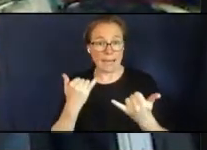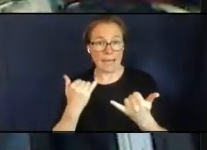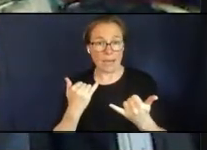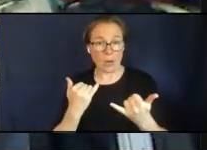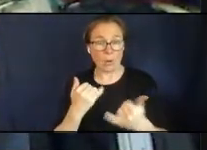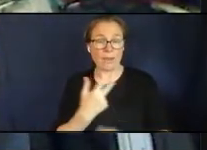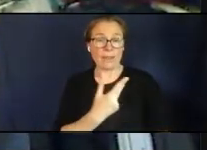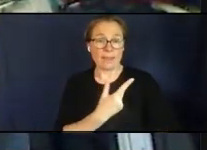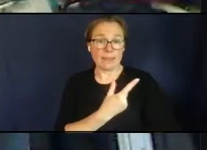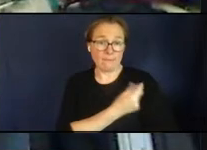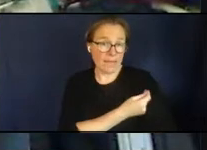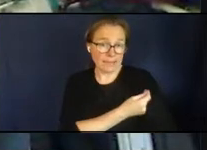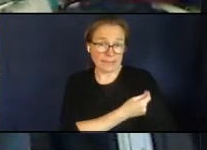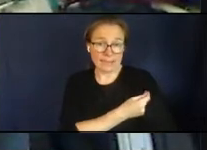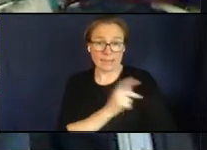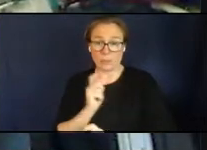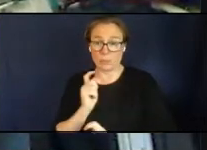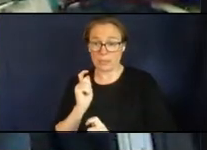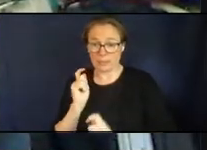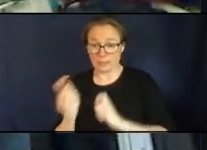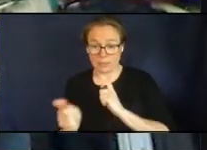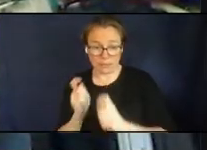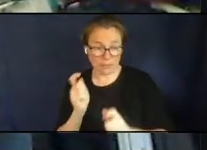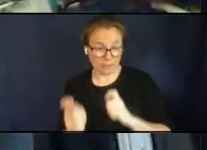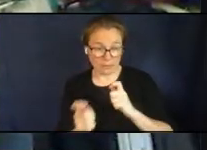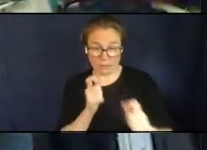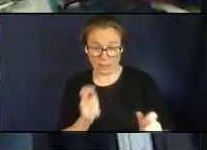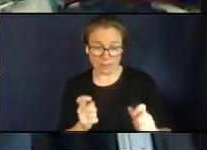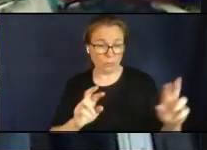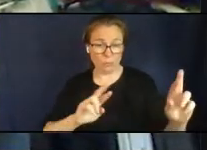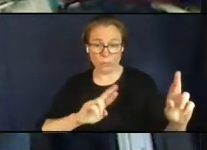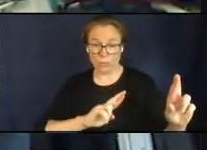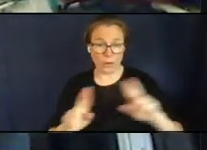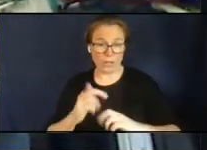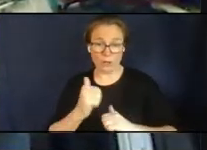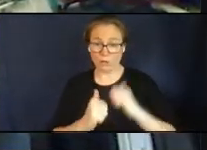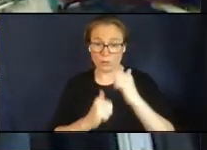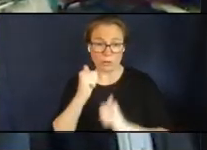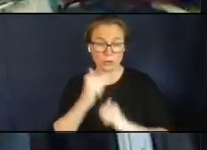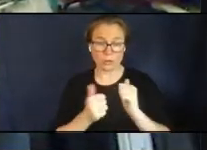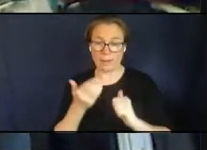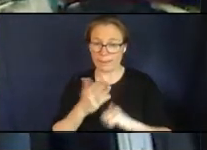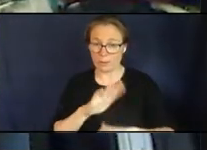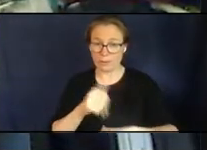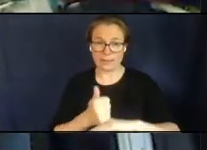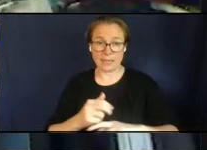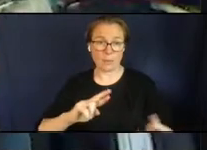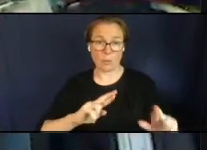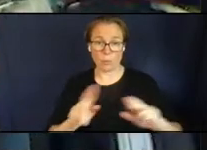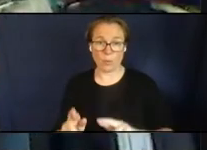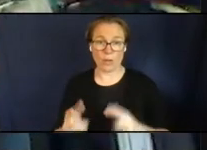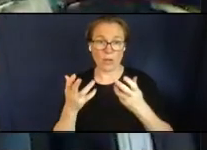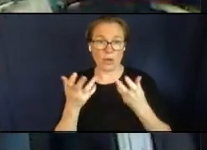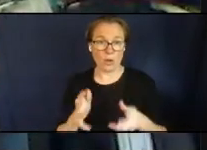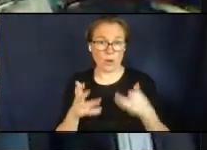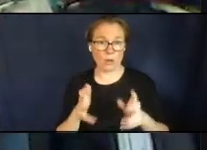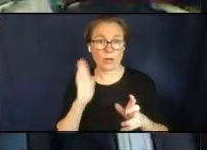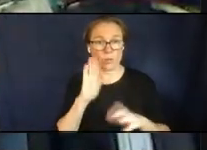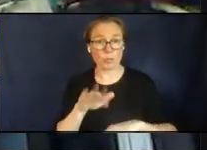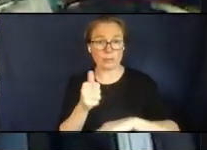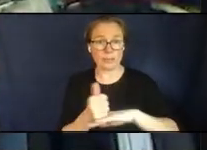are rolled out and implemented, and many of those structures and best practices will likely need to play come into